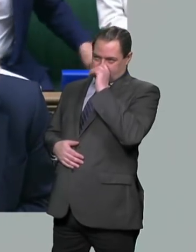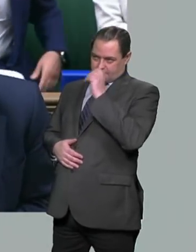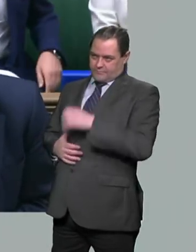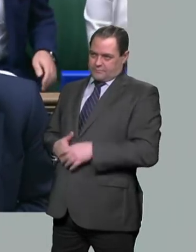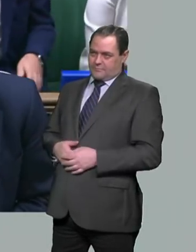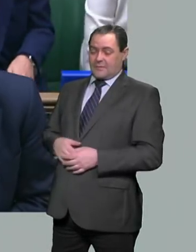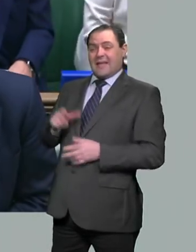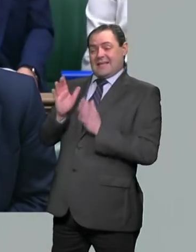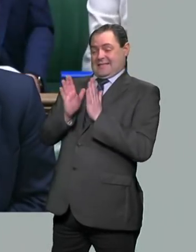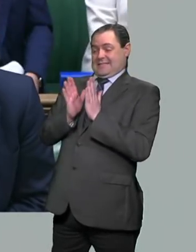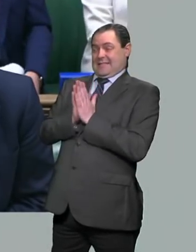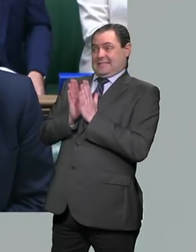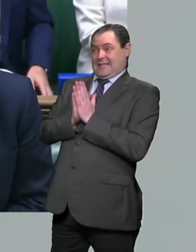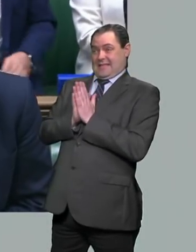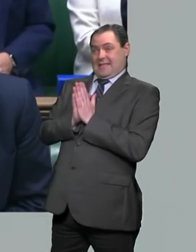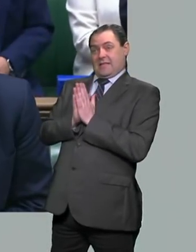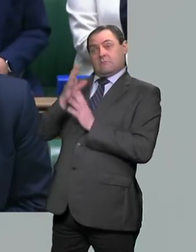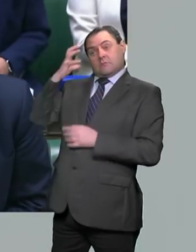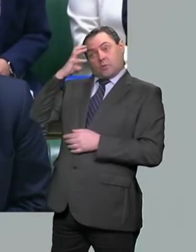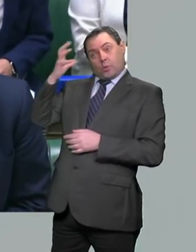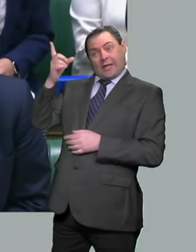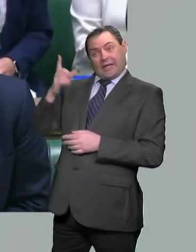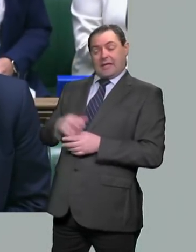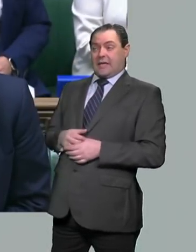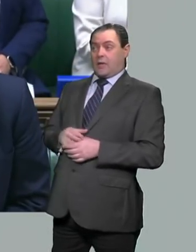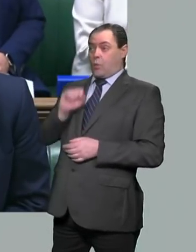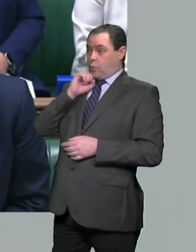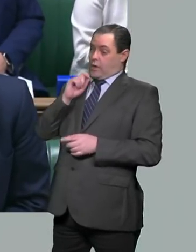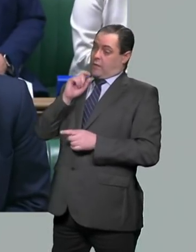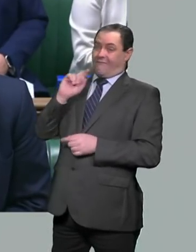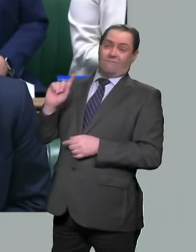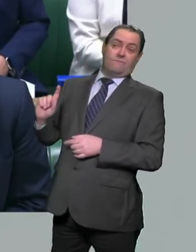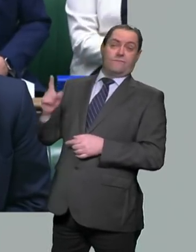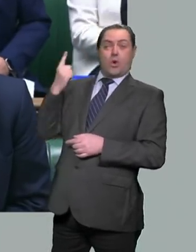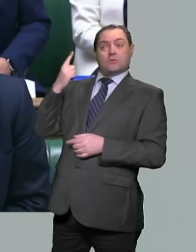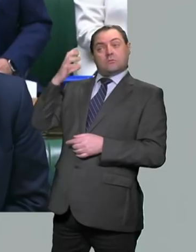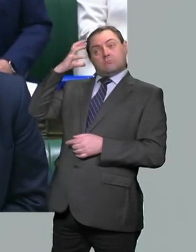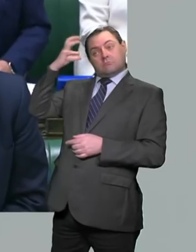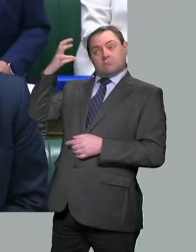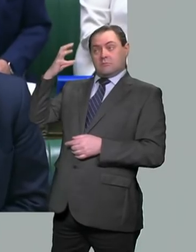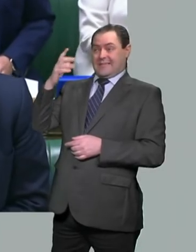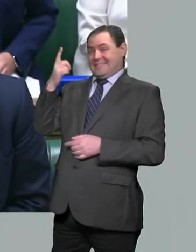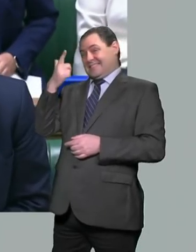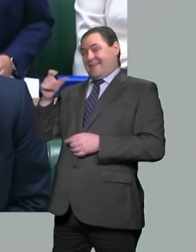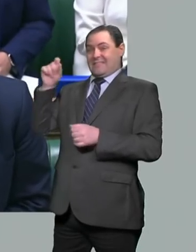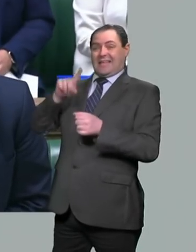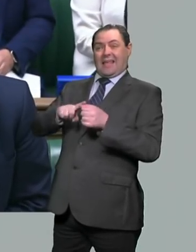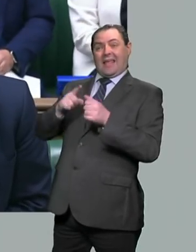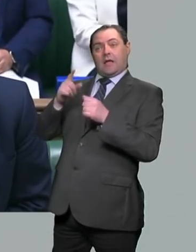this Sunday, Her Majesty the Queen will become the first British monarch to celebrate a platinum